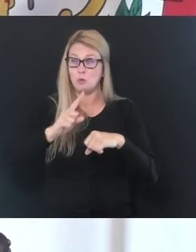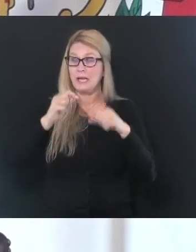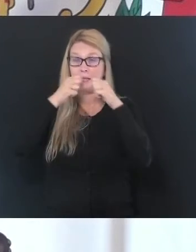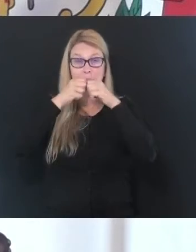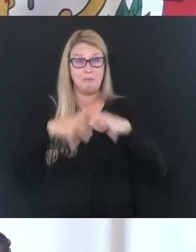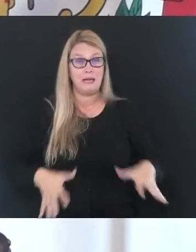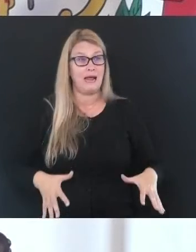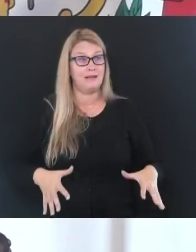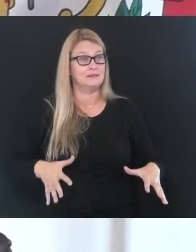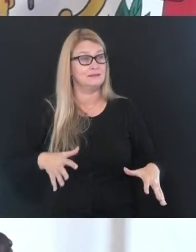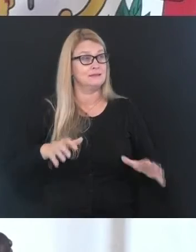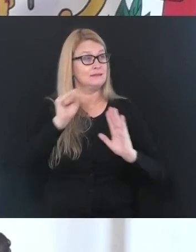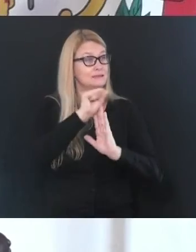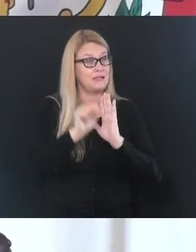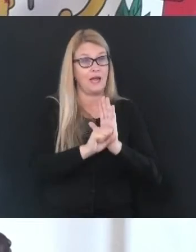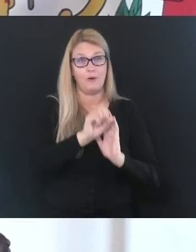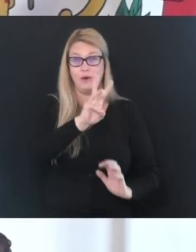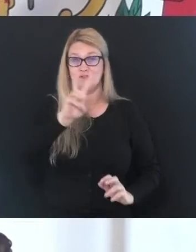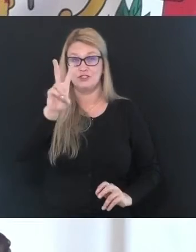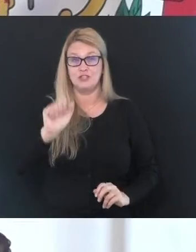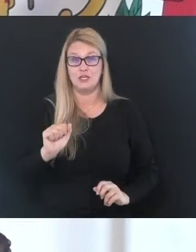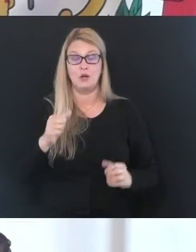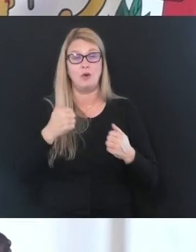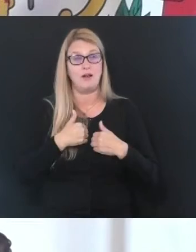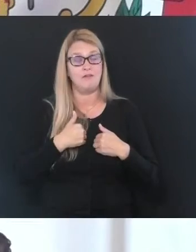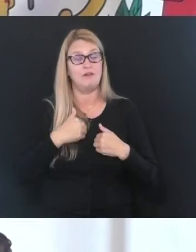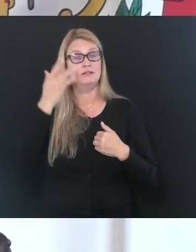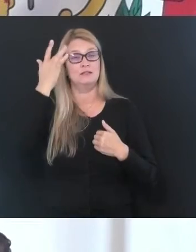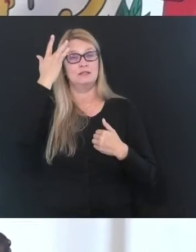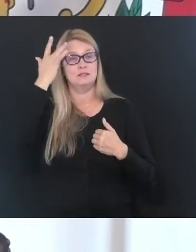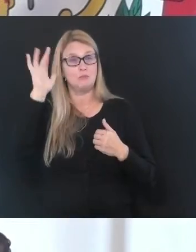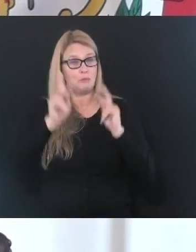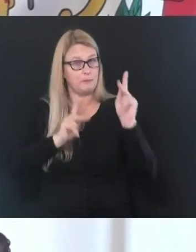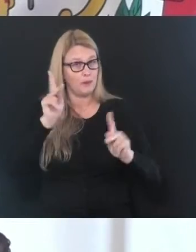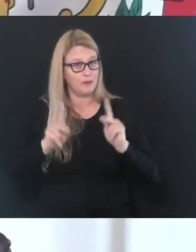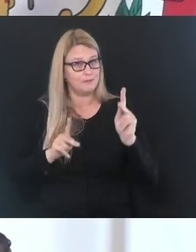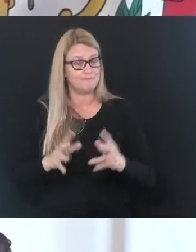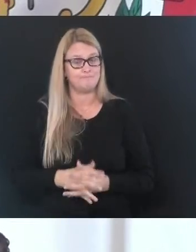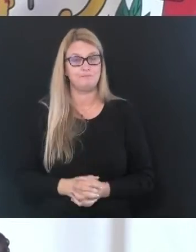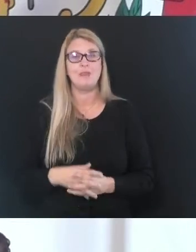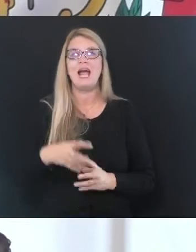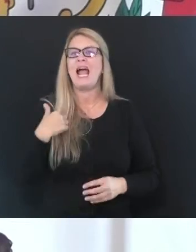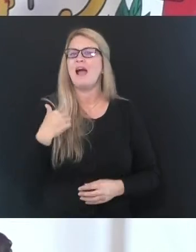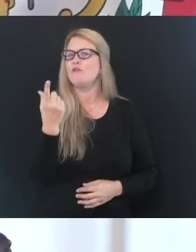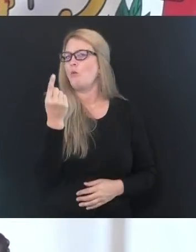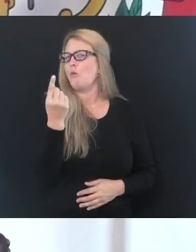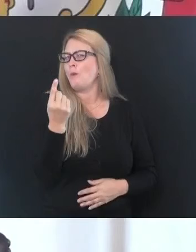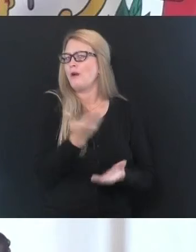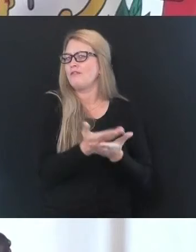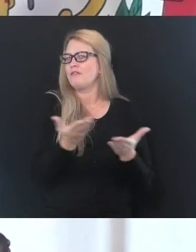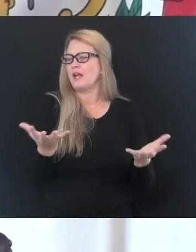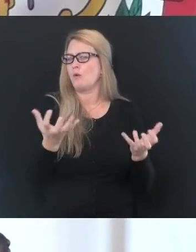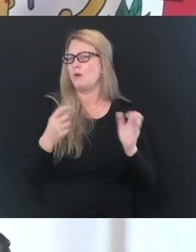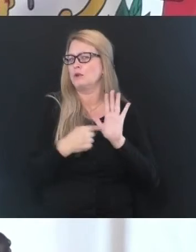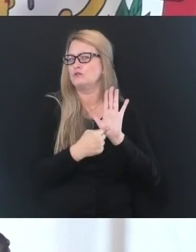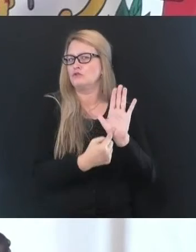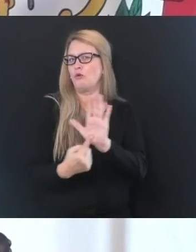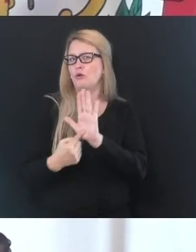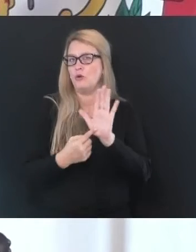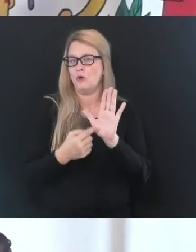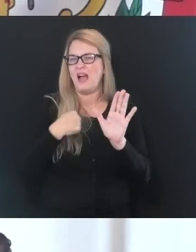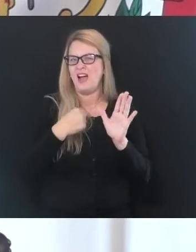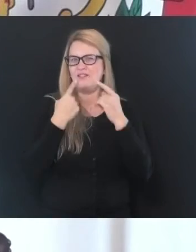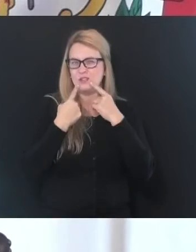with really smart people. Now, I've got one more thing I'm going to show you real quick, but I've told you over and over about